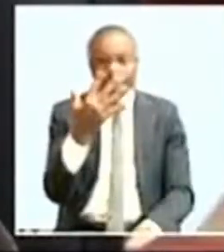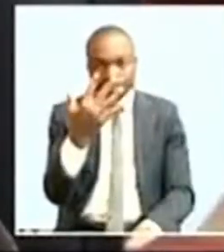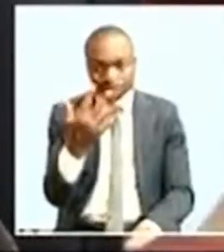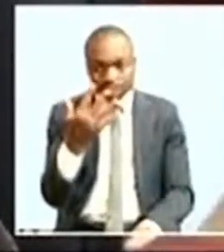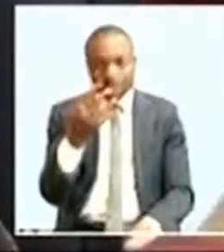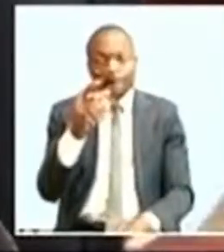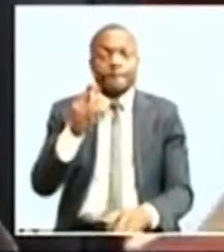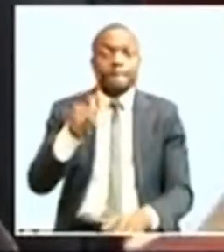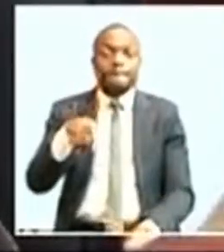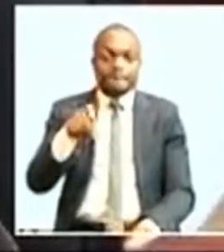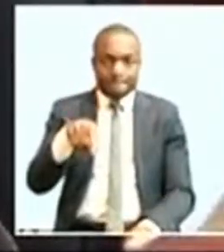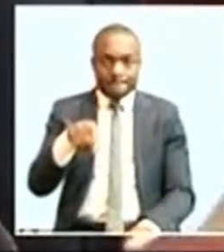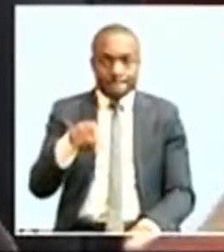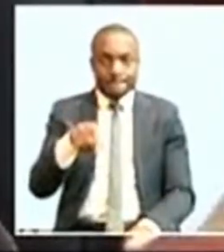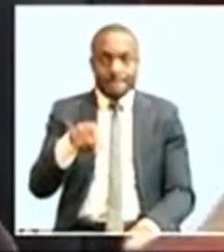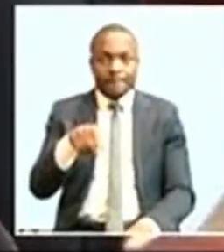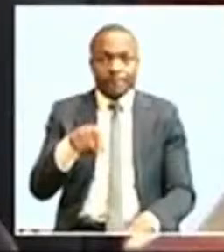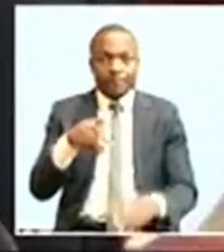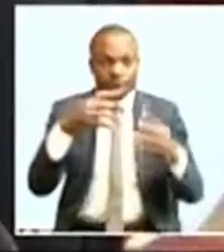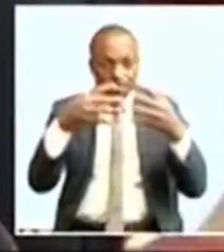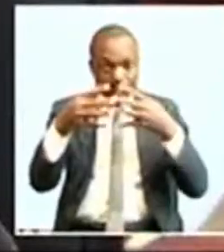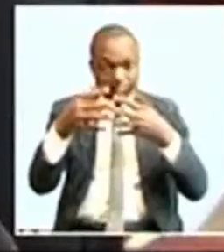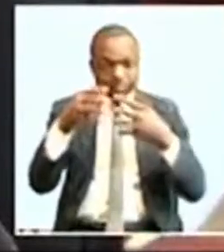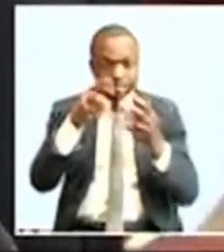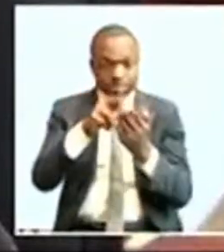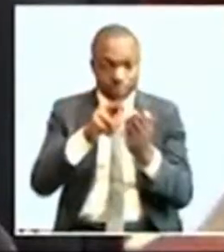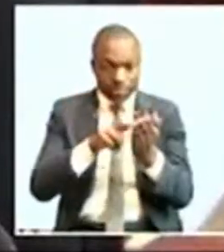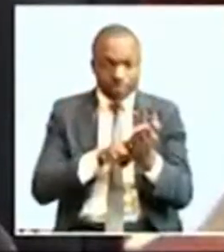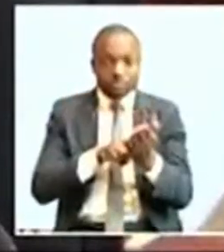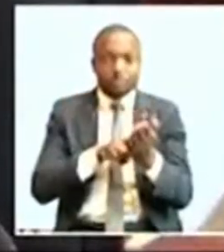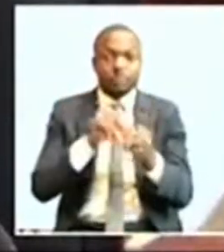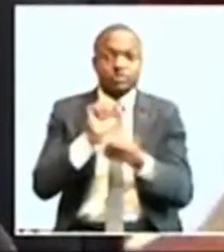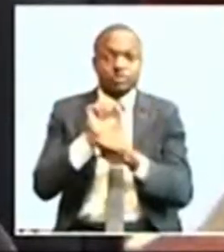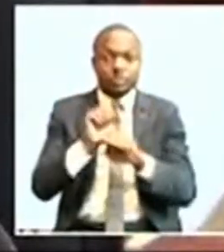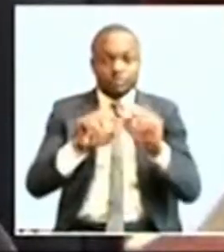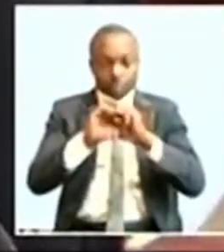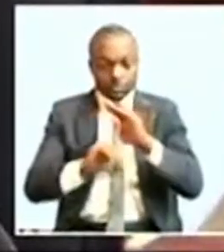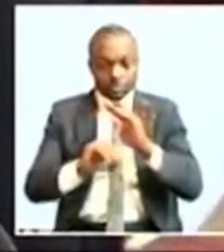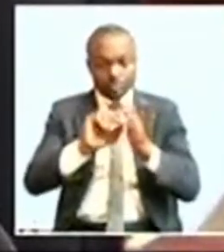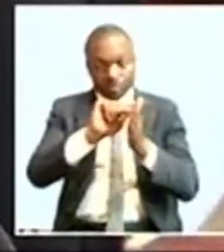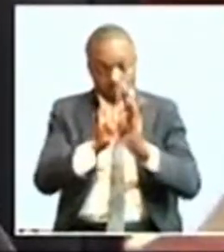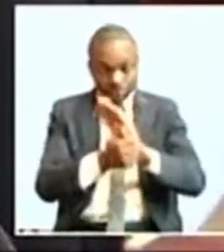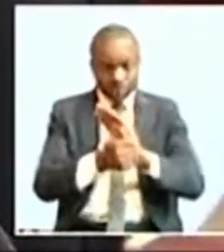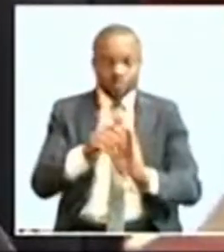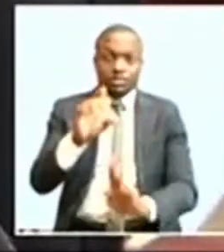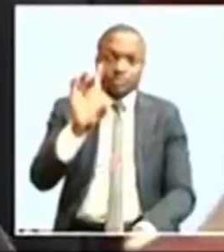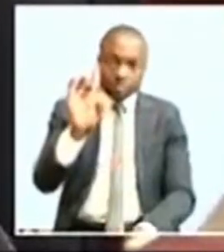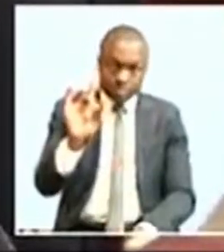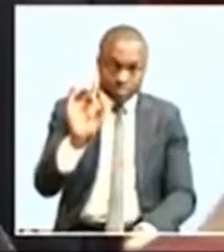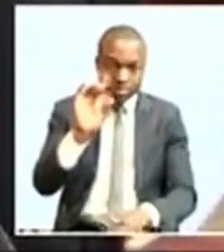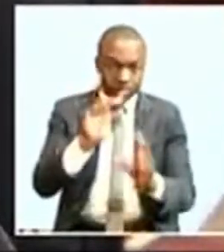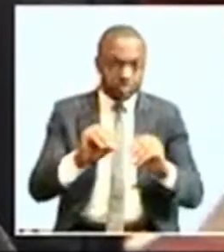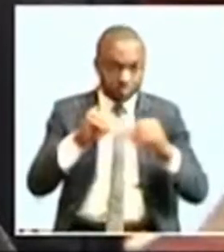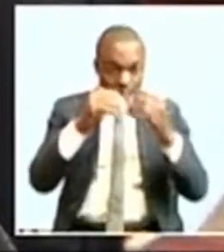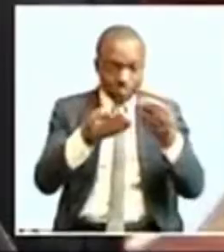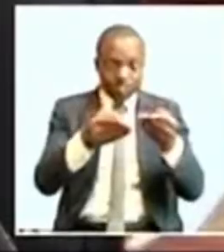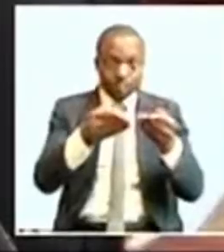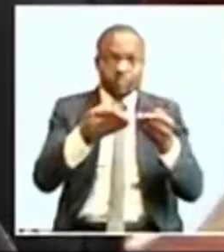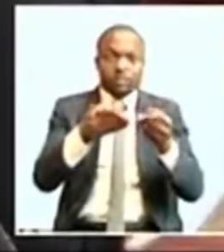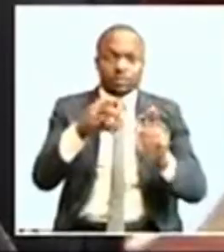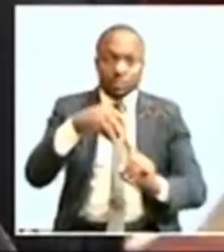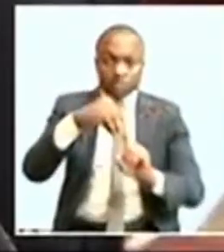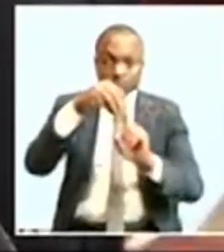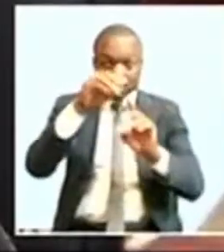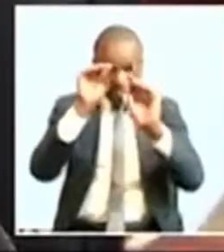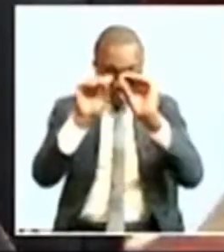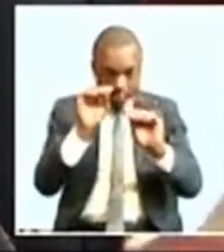It requires enhanced transparency and reporting obligations under Article 8. It provides special and differential treatment